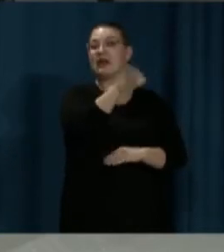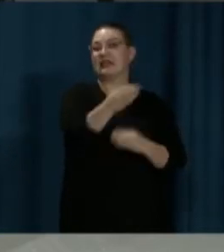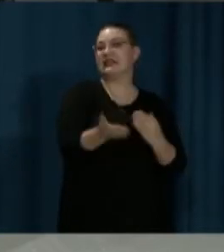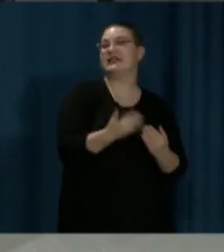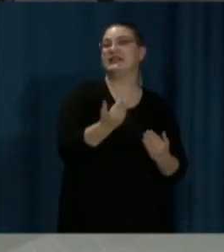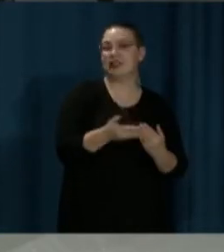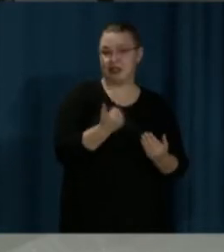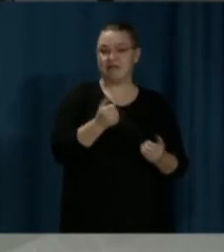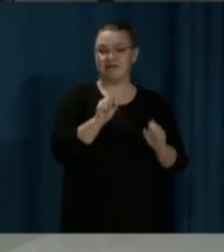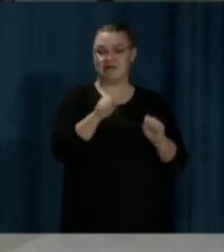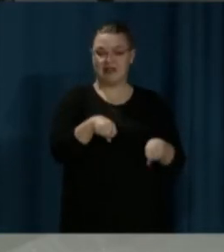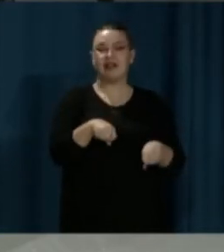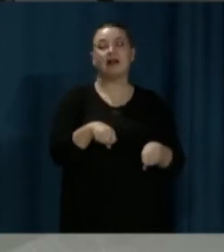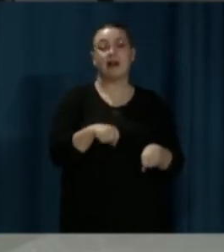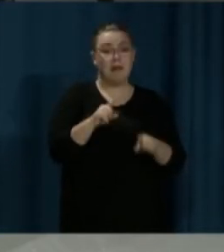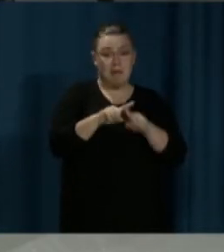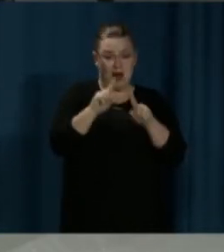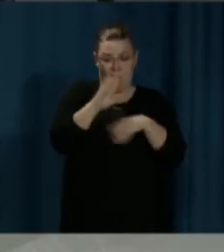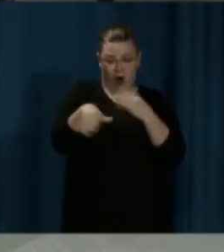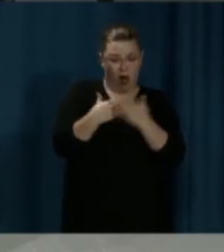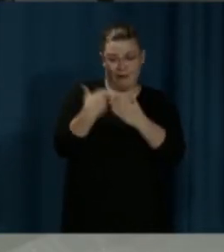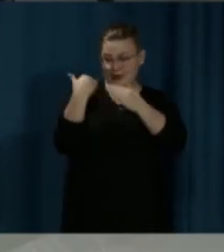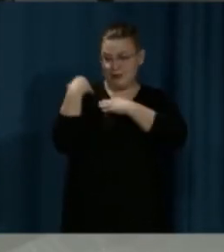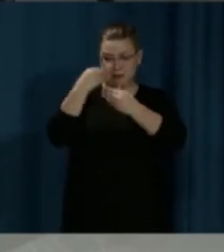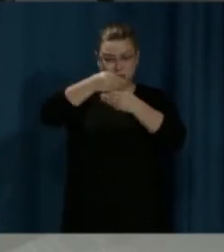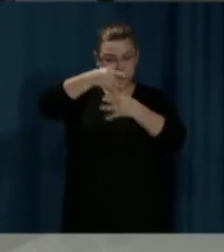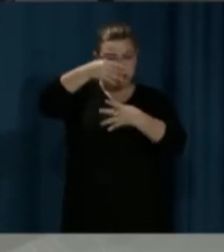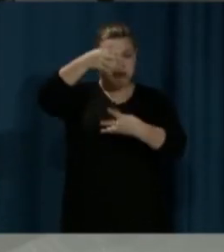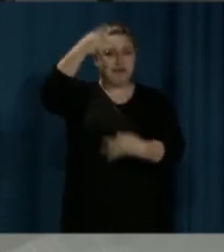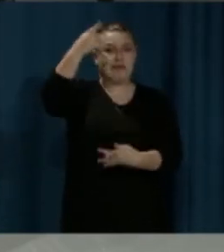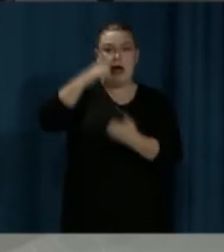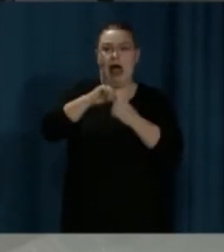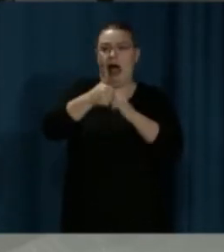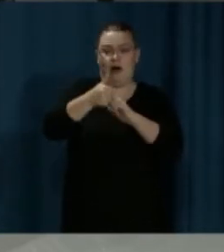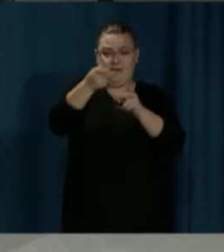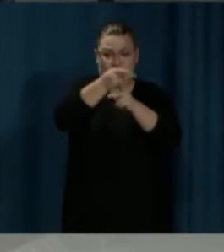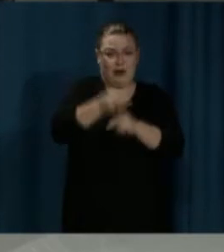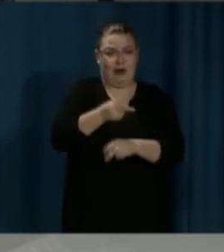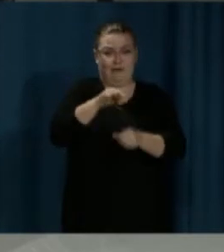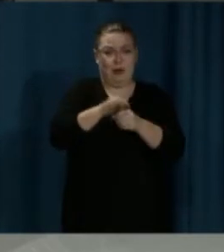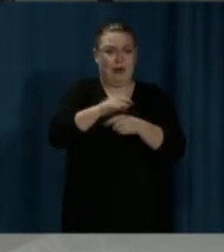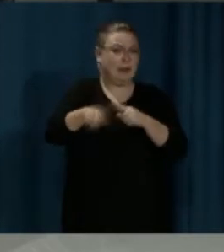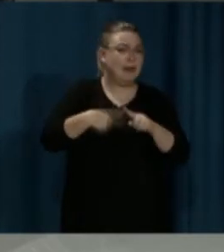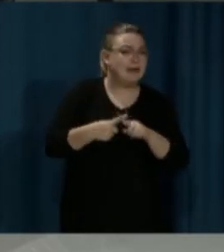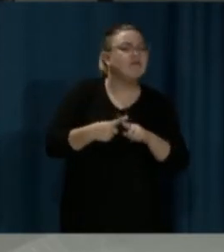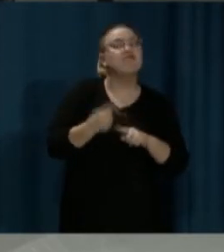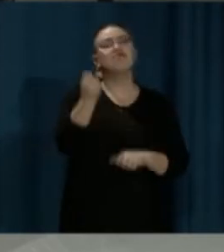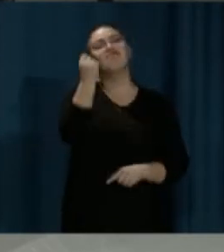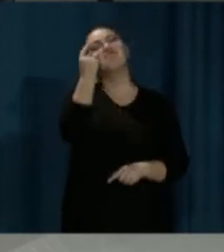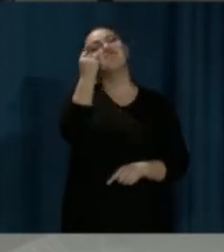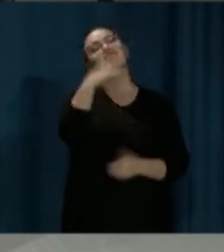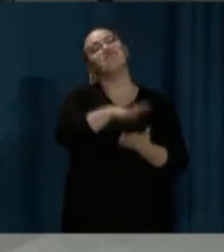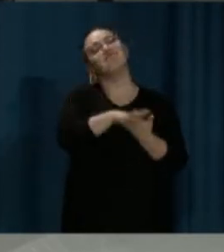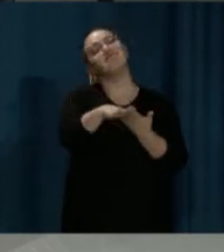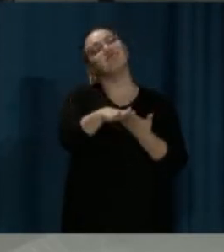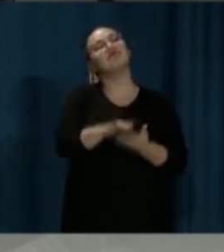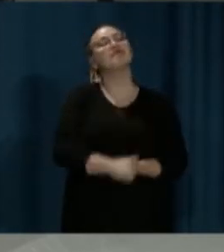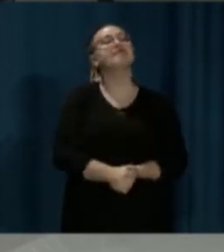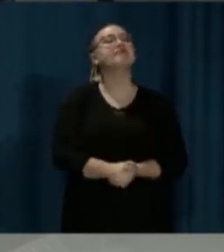my children, my parents, all those things. So how could I take care of it ahead of time? That makes sense.